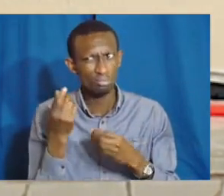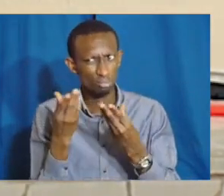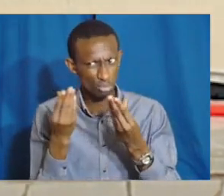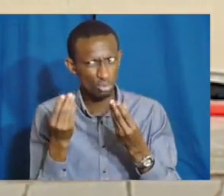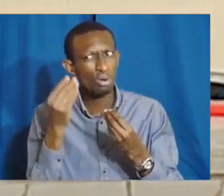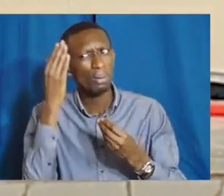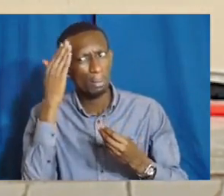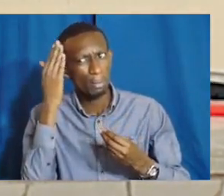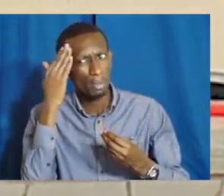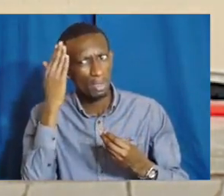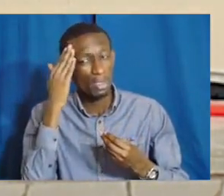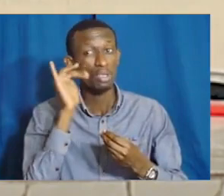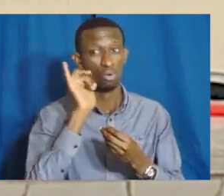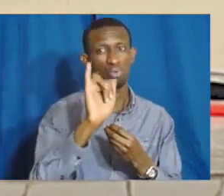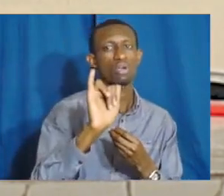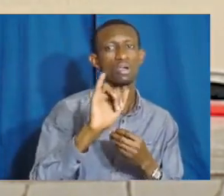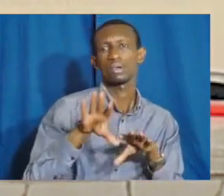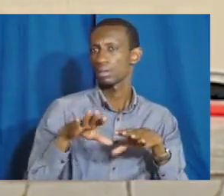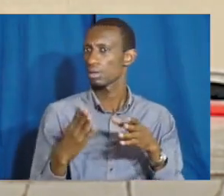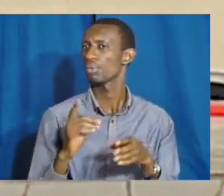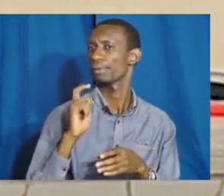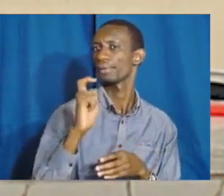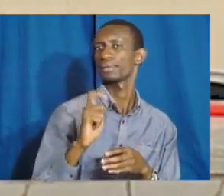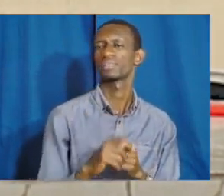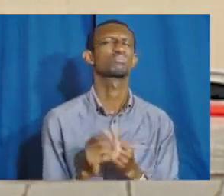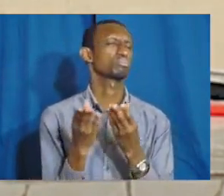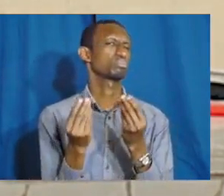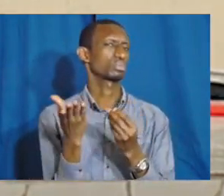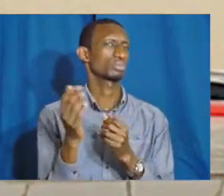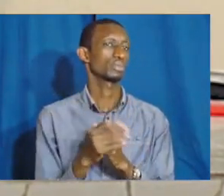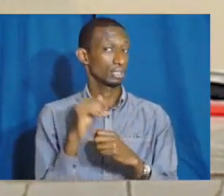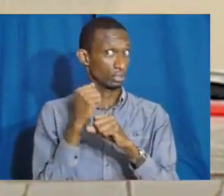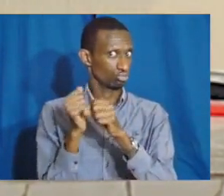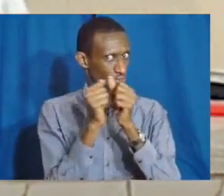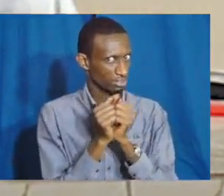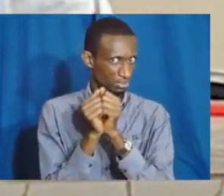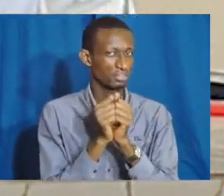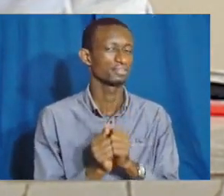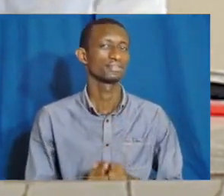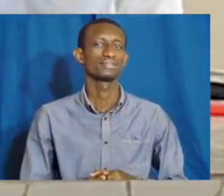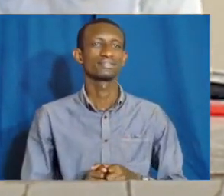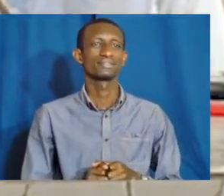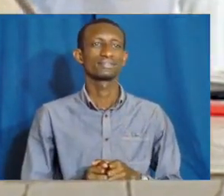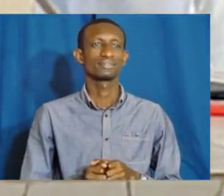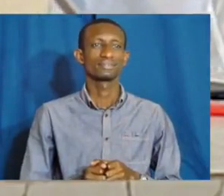y-intercept and x-intercept. Simple. Let's do it together.